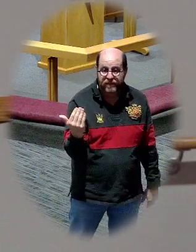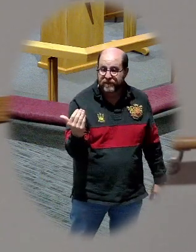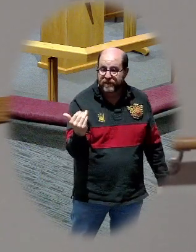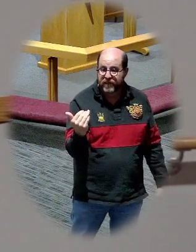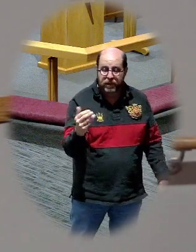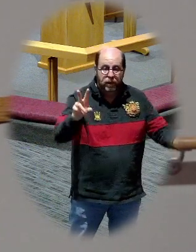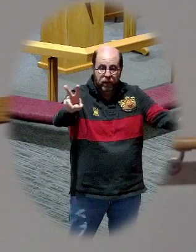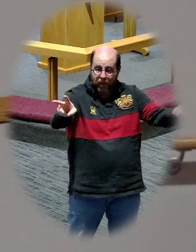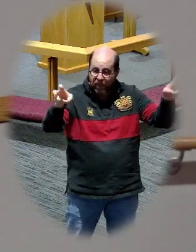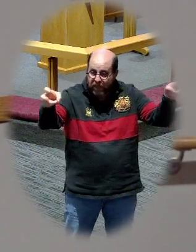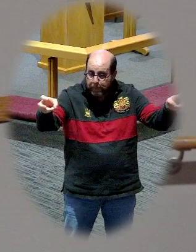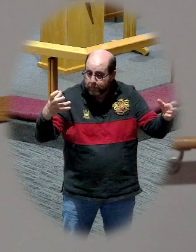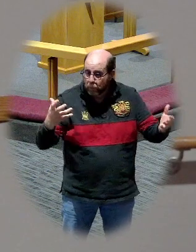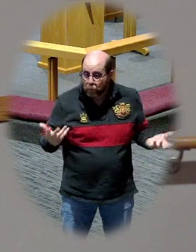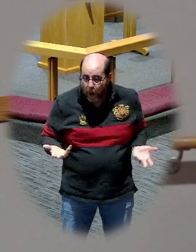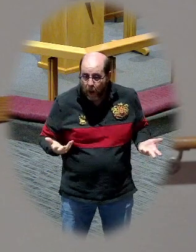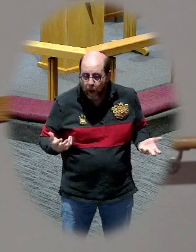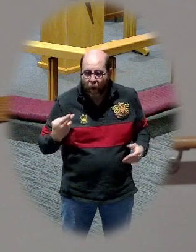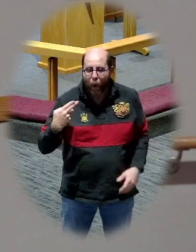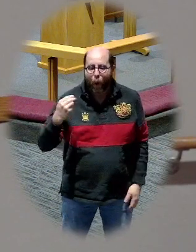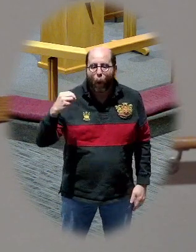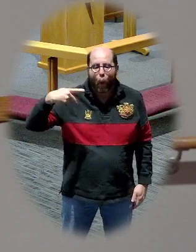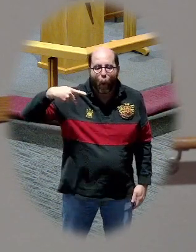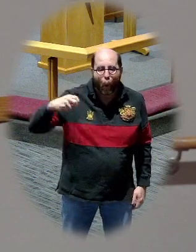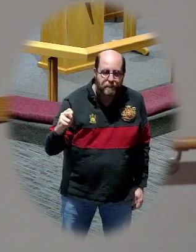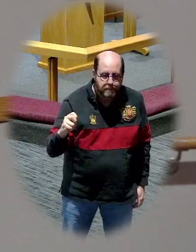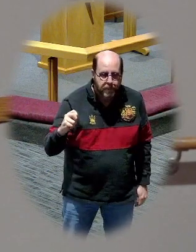theme is hope.